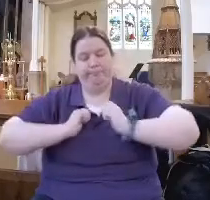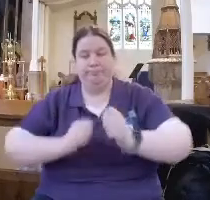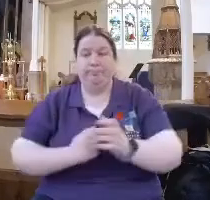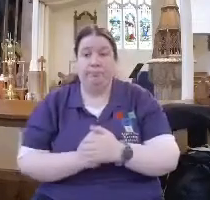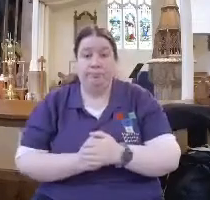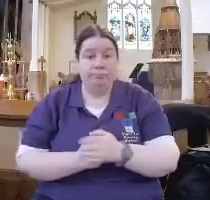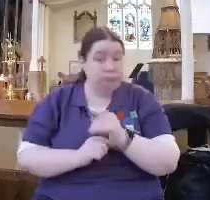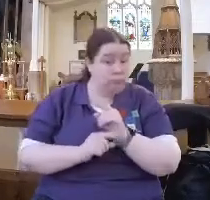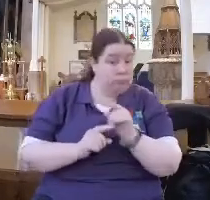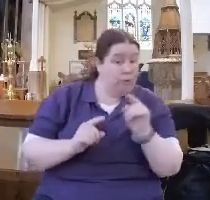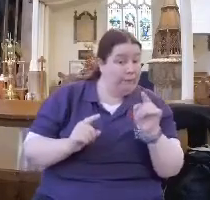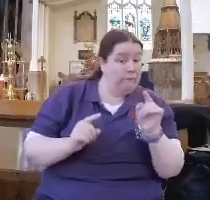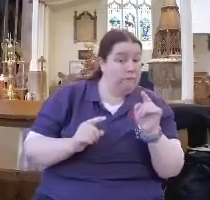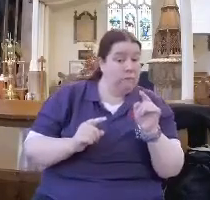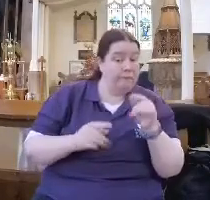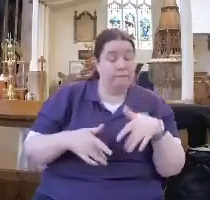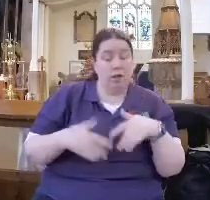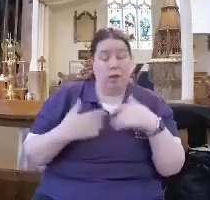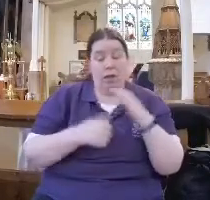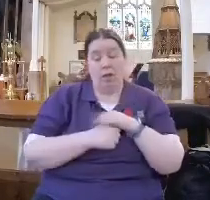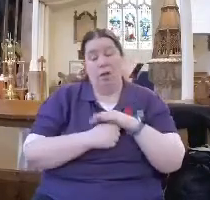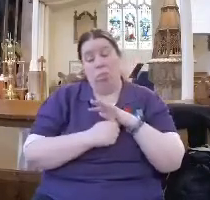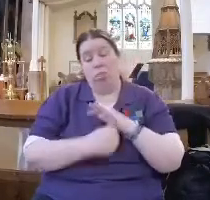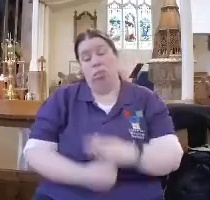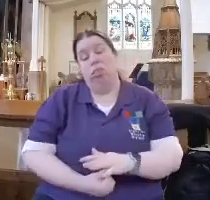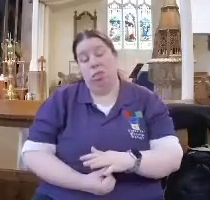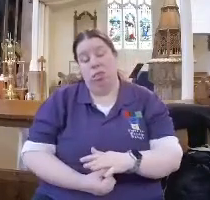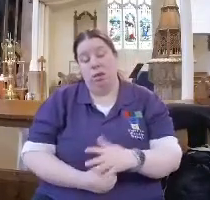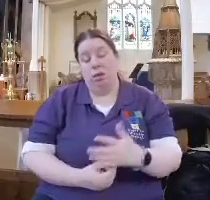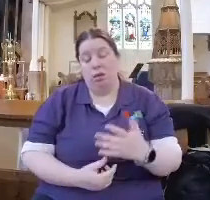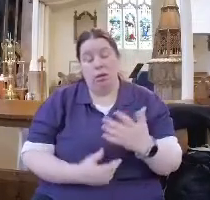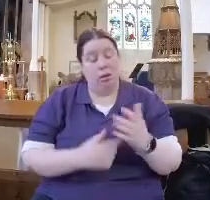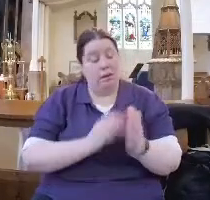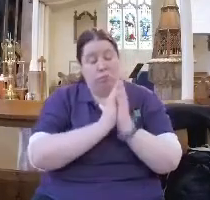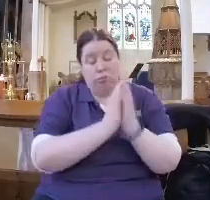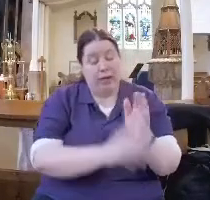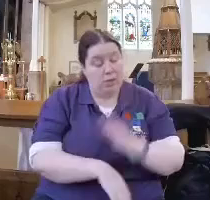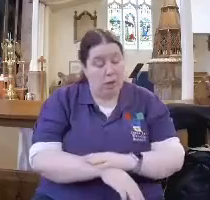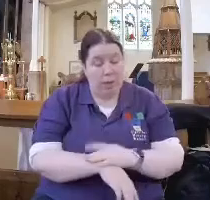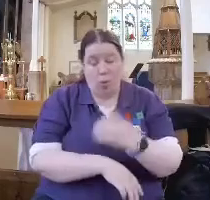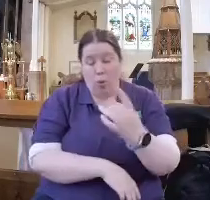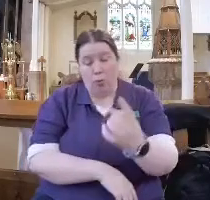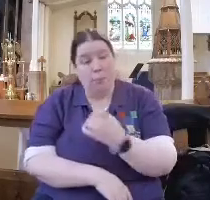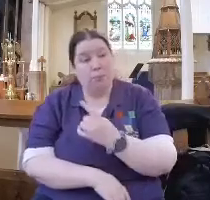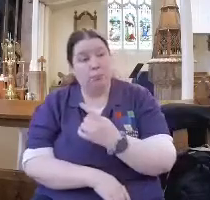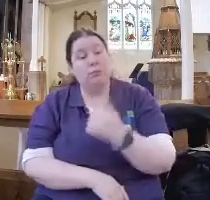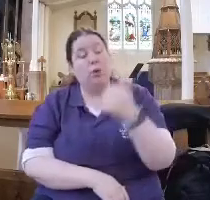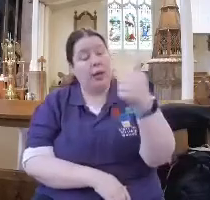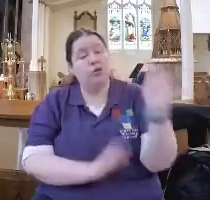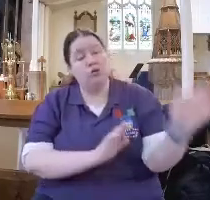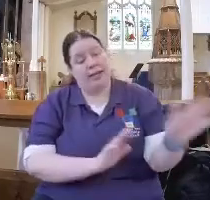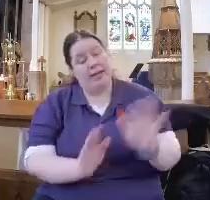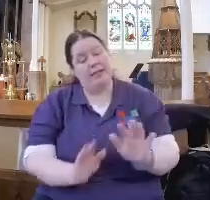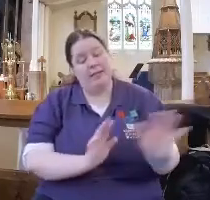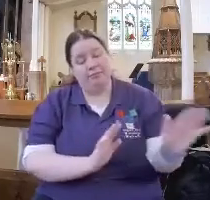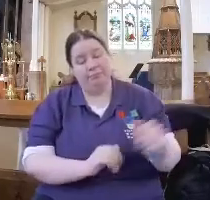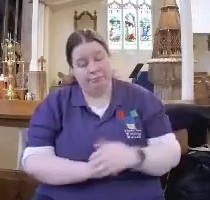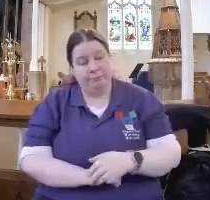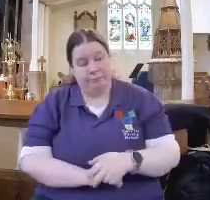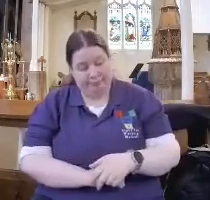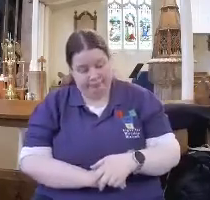If you find yourself down and you don't feel up to a prayer time or coming to church or whatever, have a look at the bigger